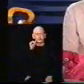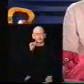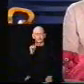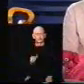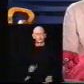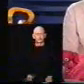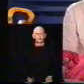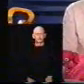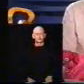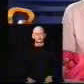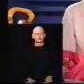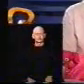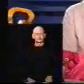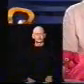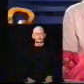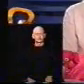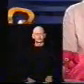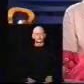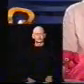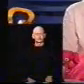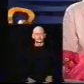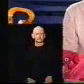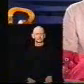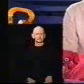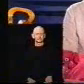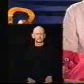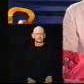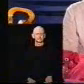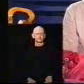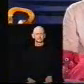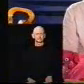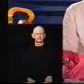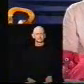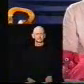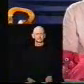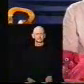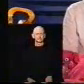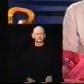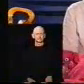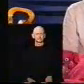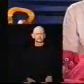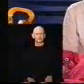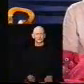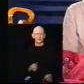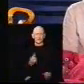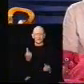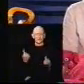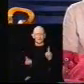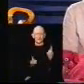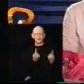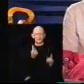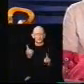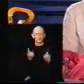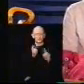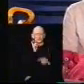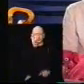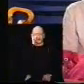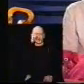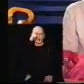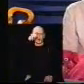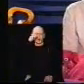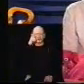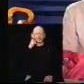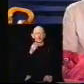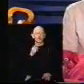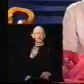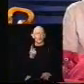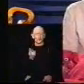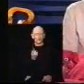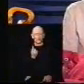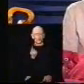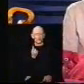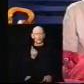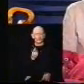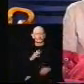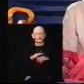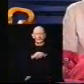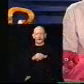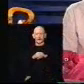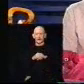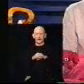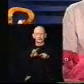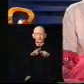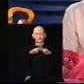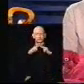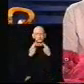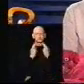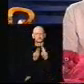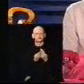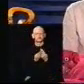Be known as a statistic Individually created and styled By lovers, family Or friends Of those